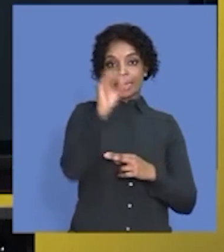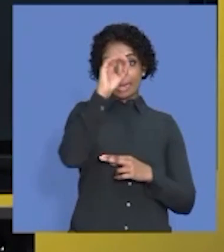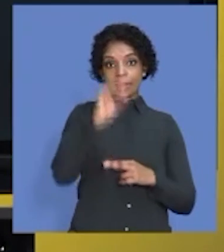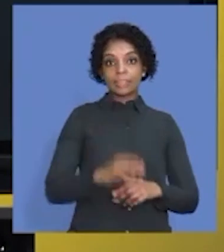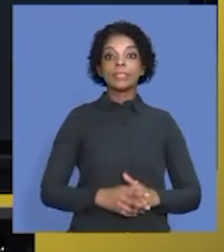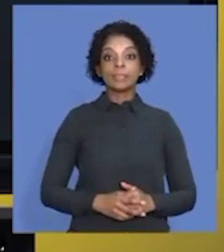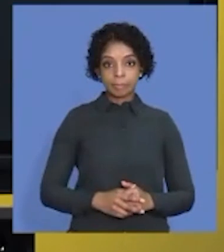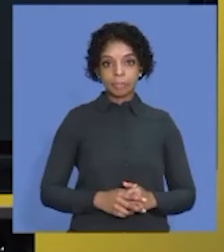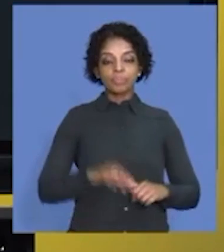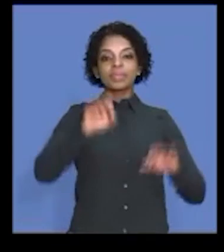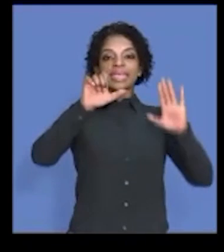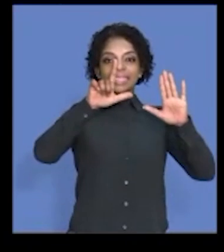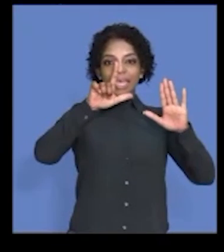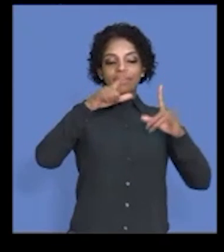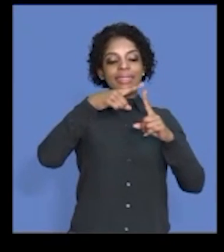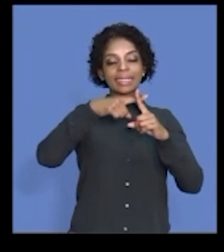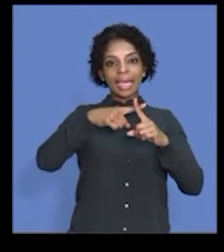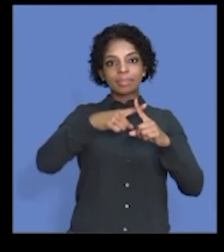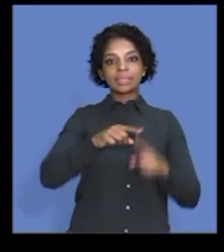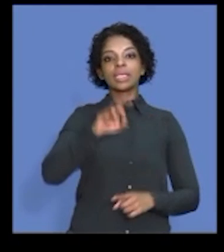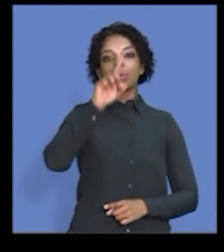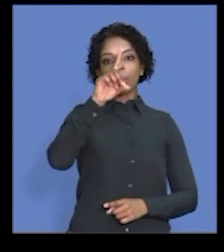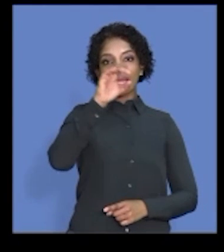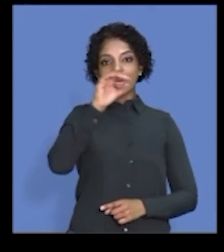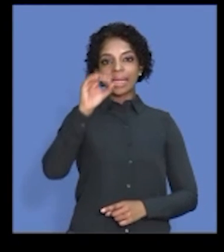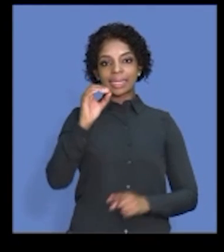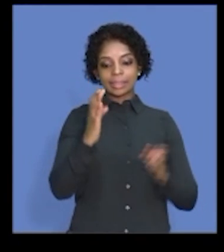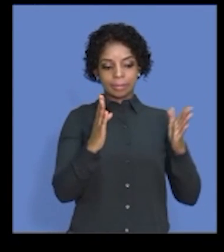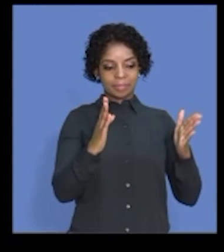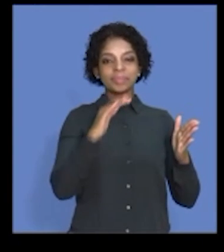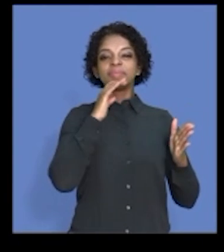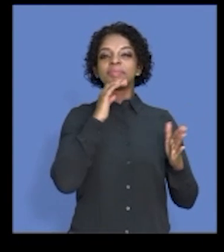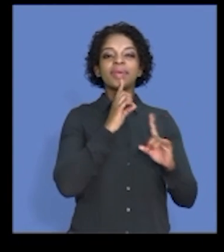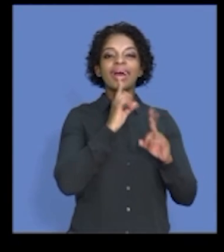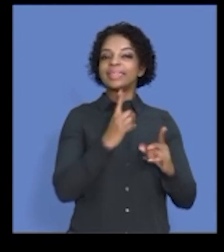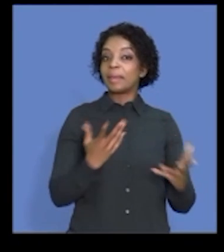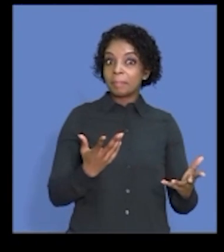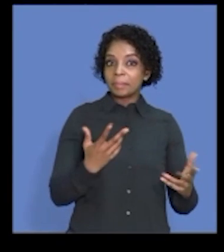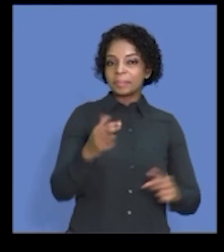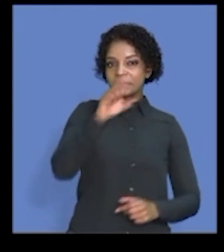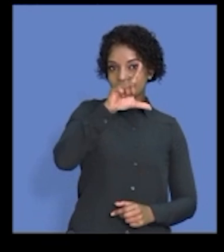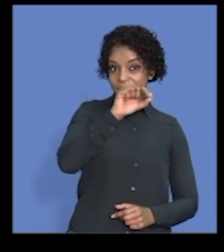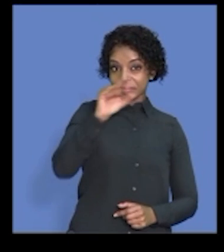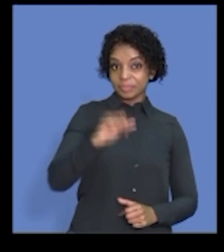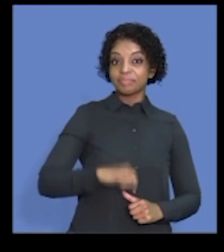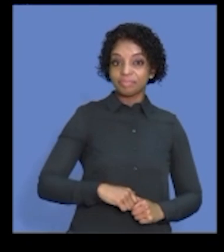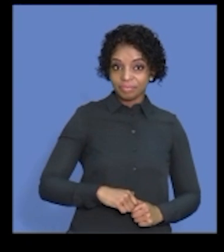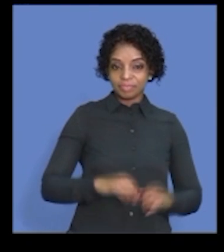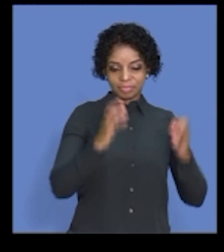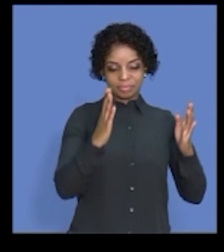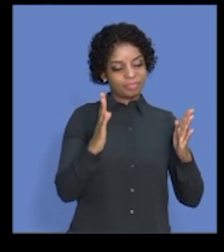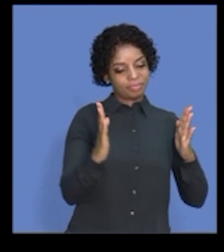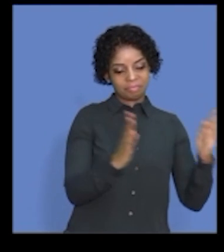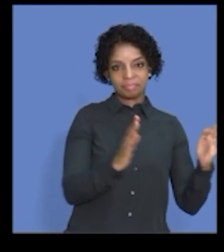times 100 will give you the 700. Step number 1. Step number 2. Your new